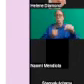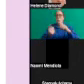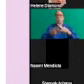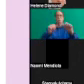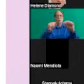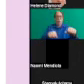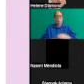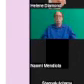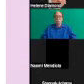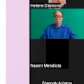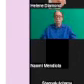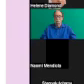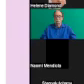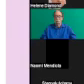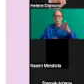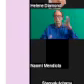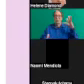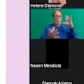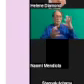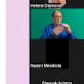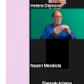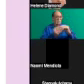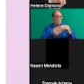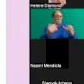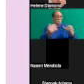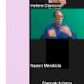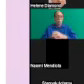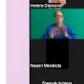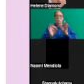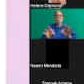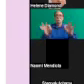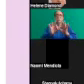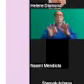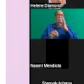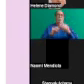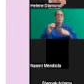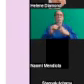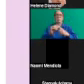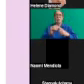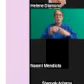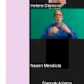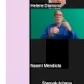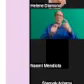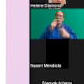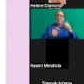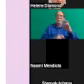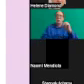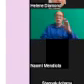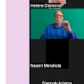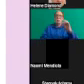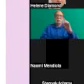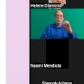Now, with all that in mind, I think it's important to talk about some of the main models of disability, just to